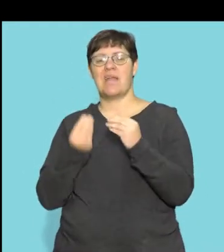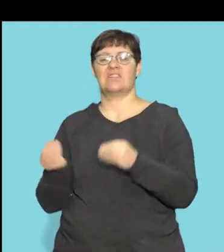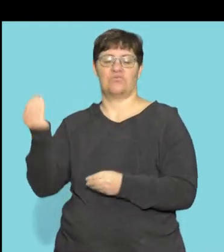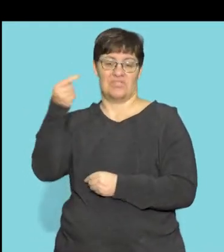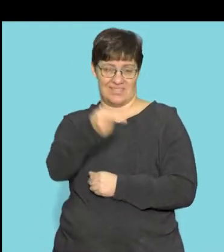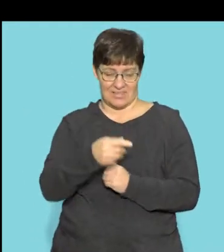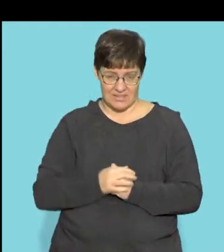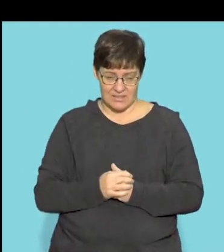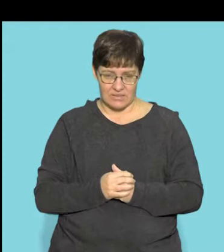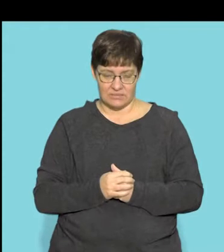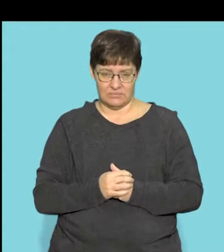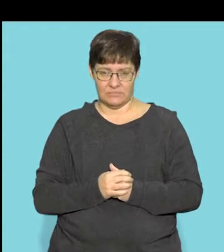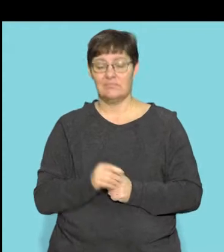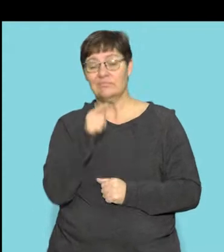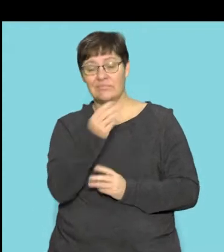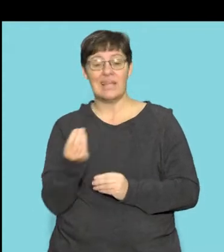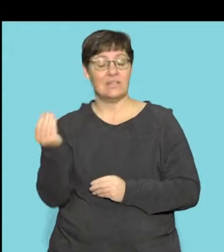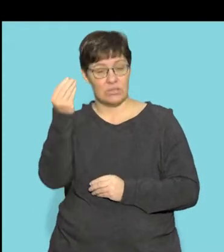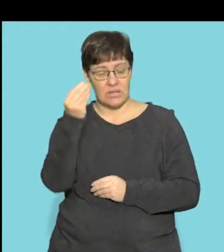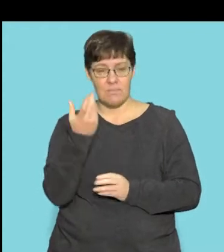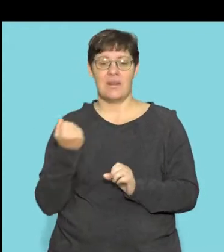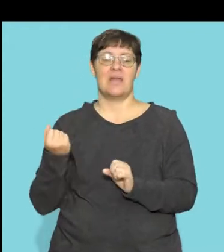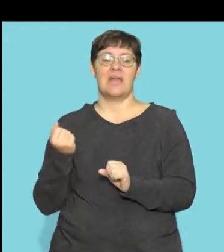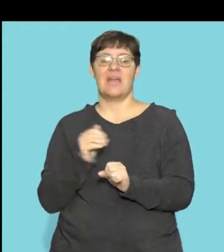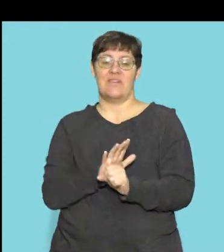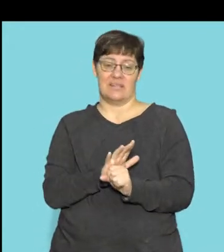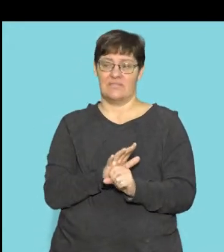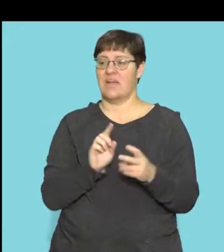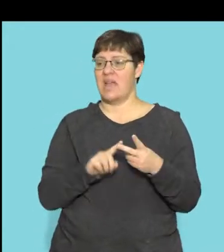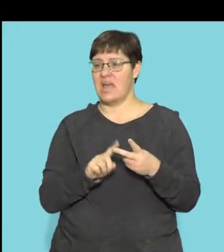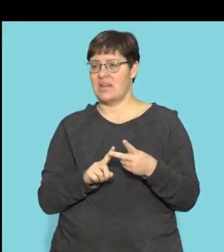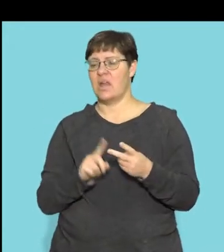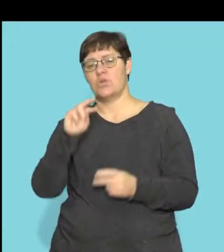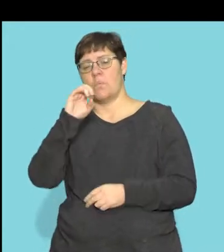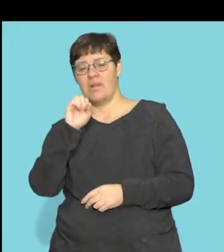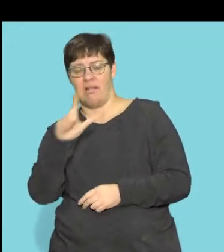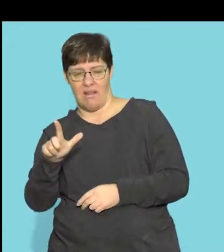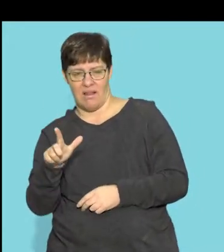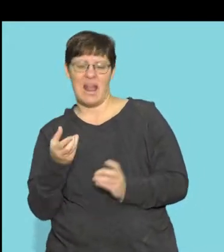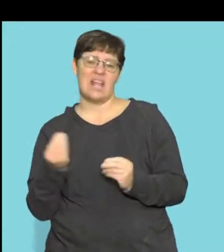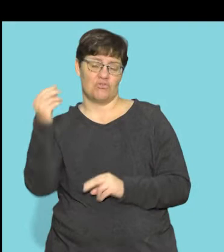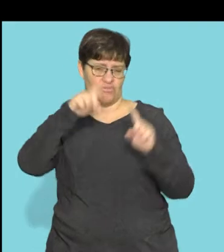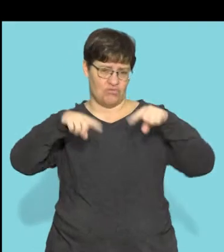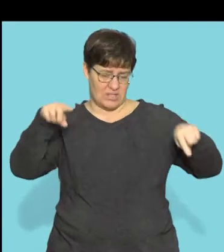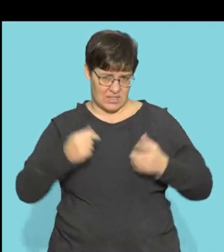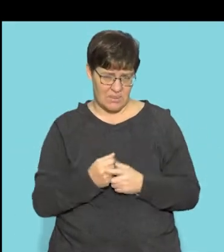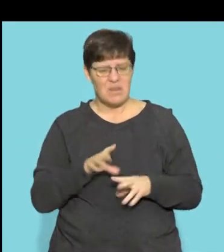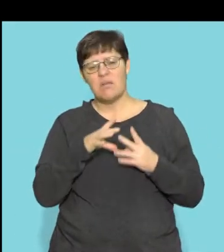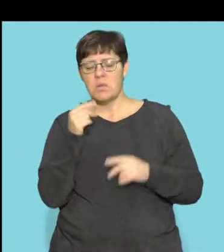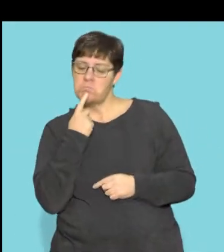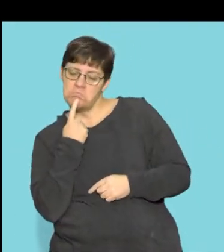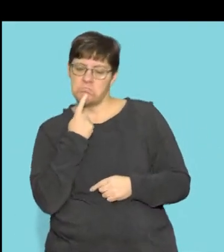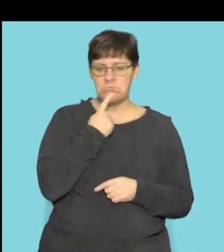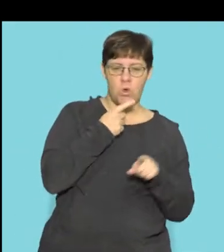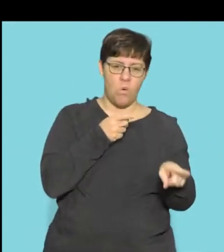Remember, interest has to do with the effective and the nominal interest rate, depending on what option you are opting for